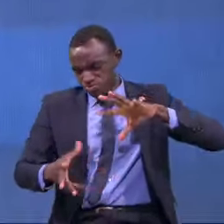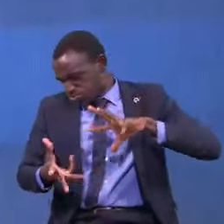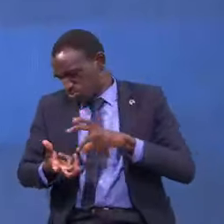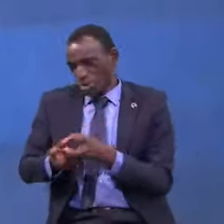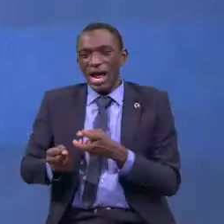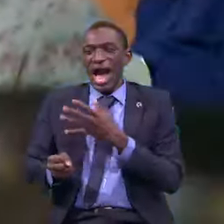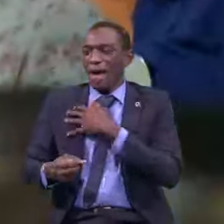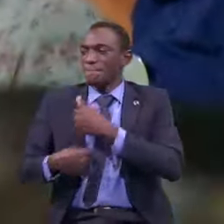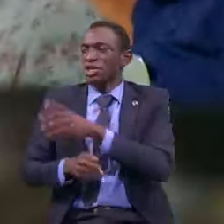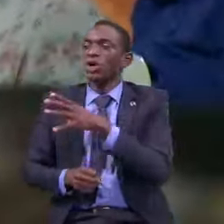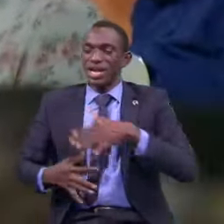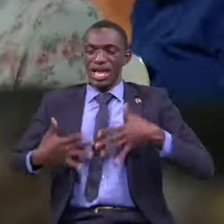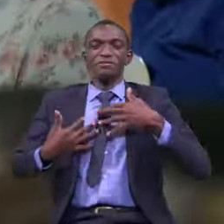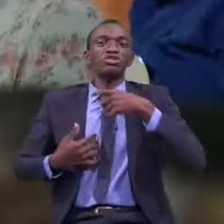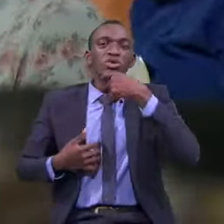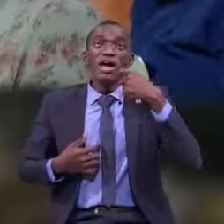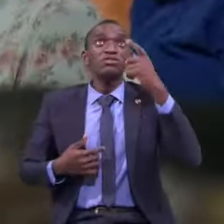of the devil from your life.